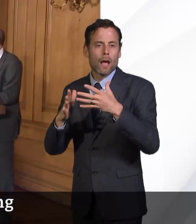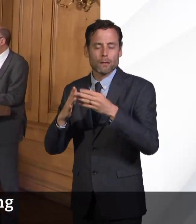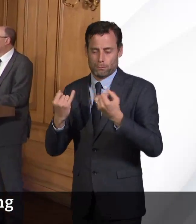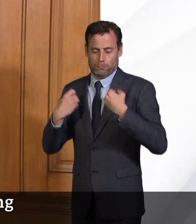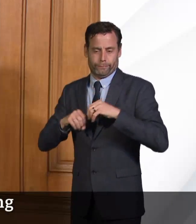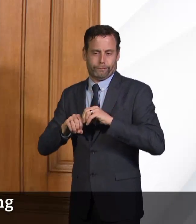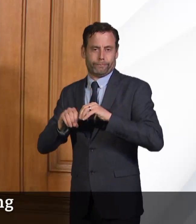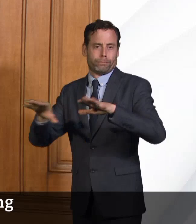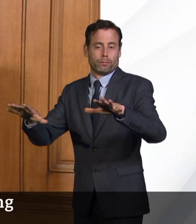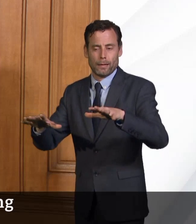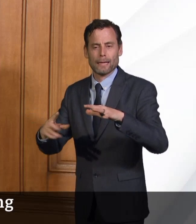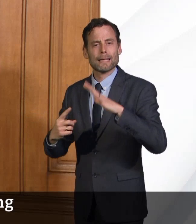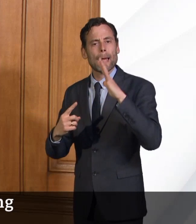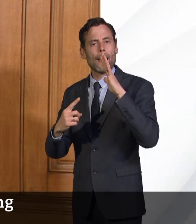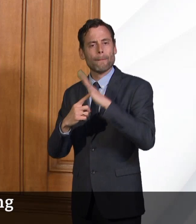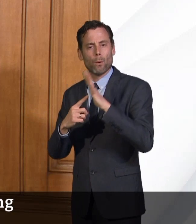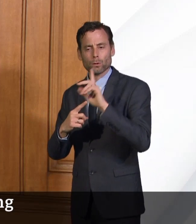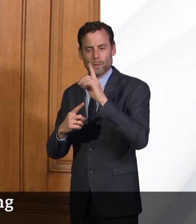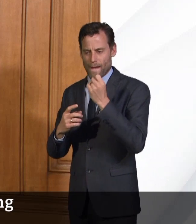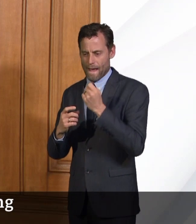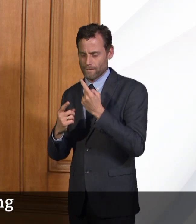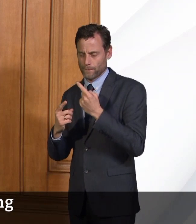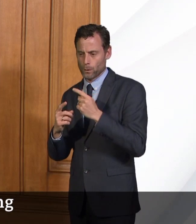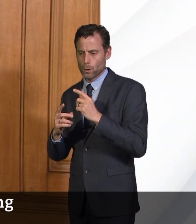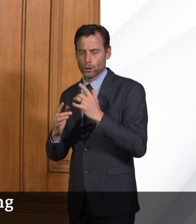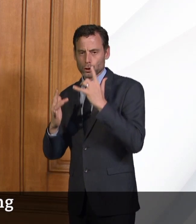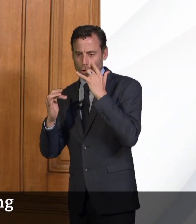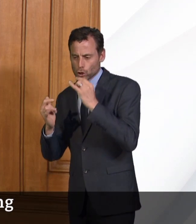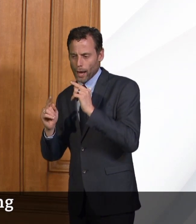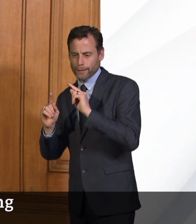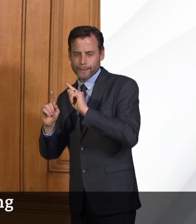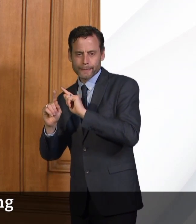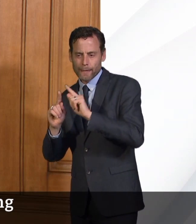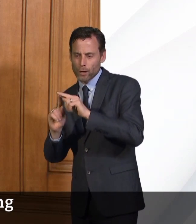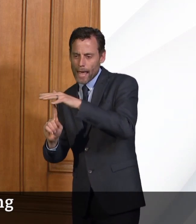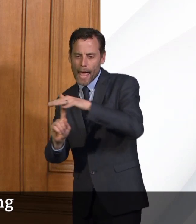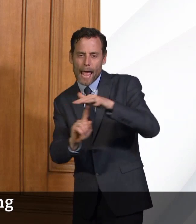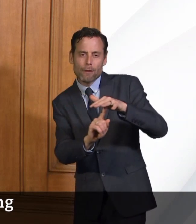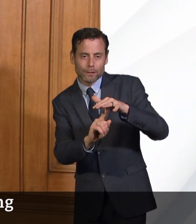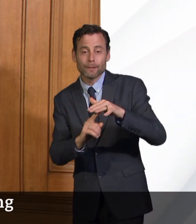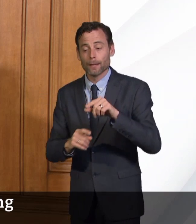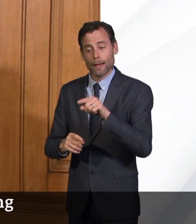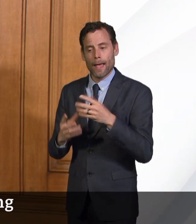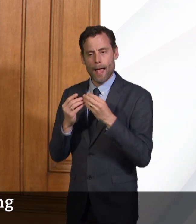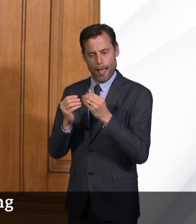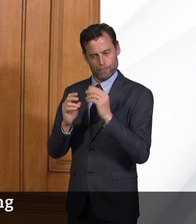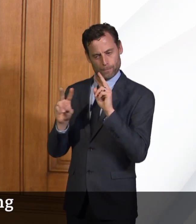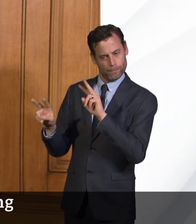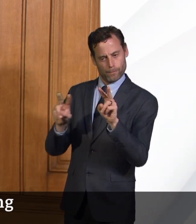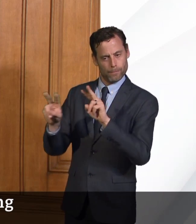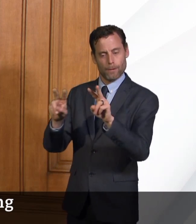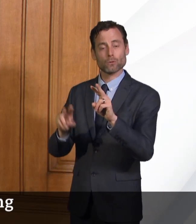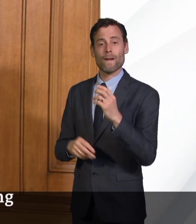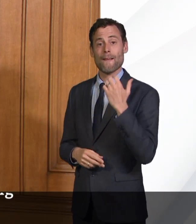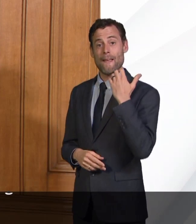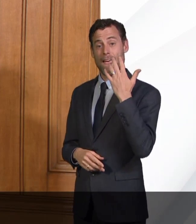really important to have a range of different things that you measure as part of an overall surveillance system. And in fact, the data that is presented every day